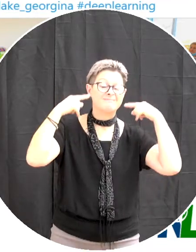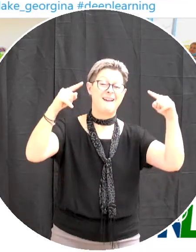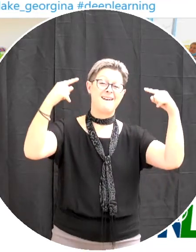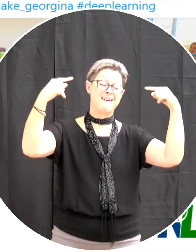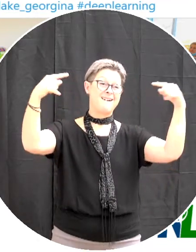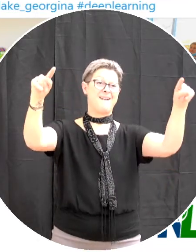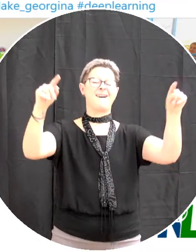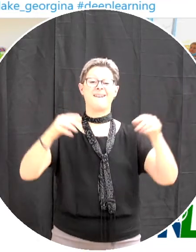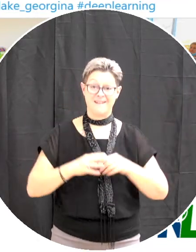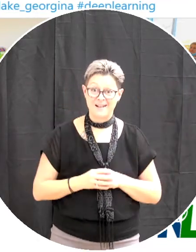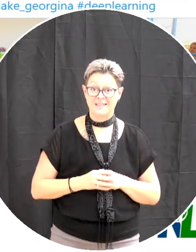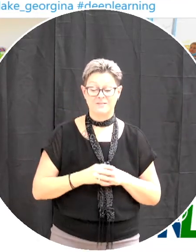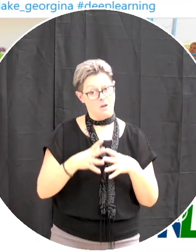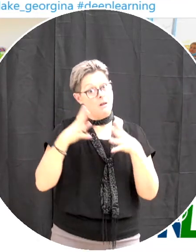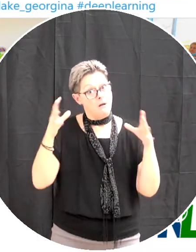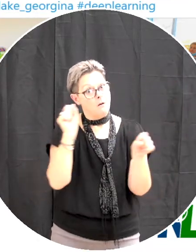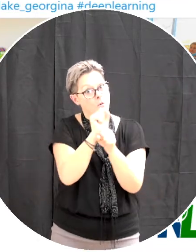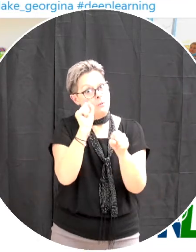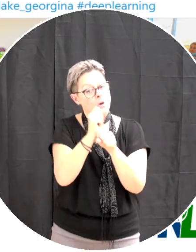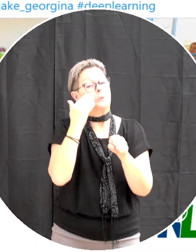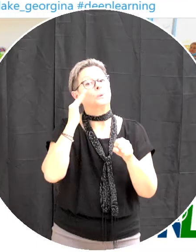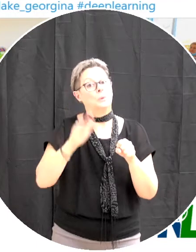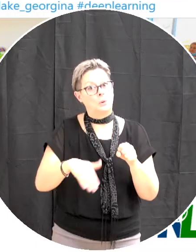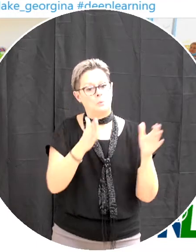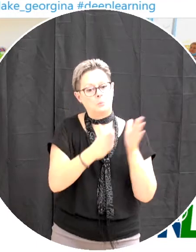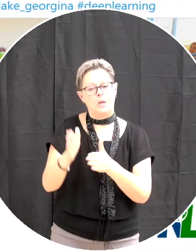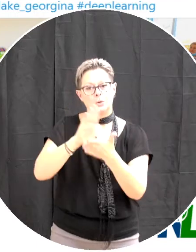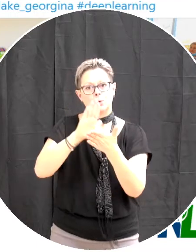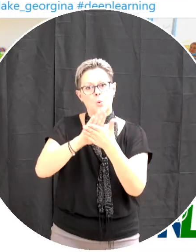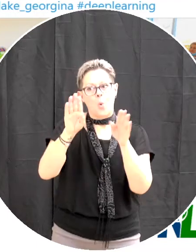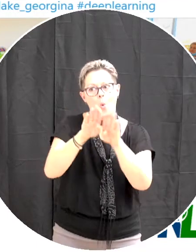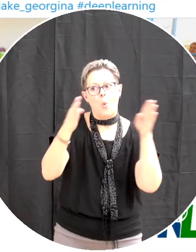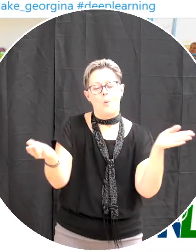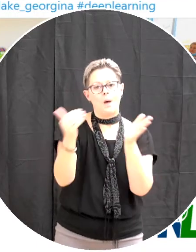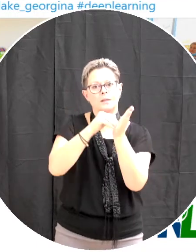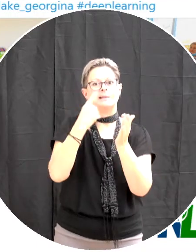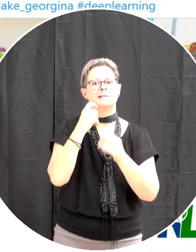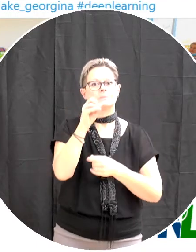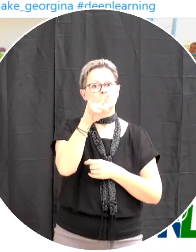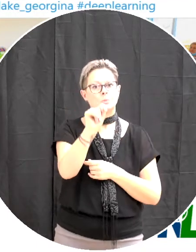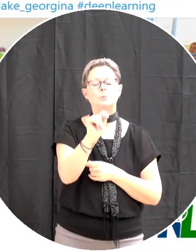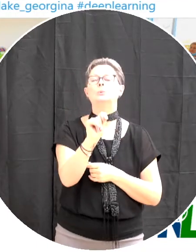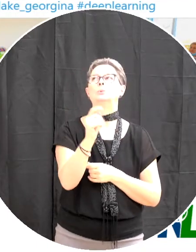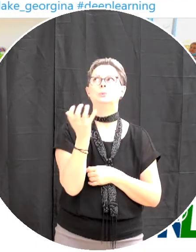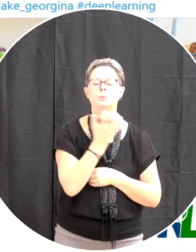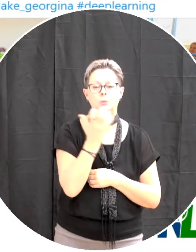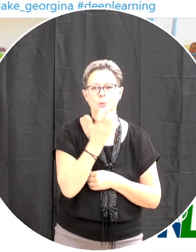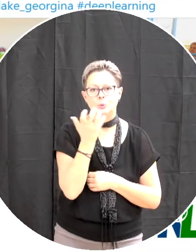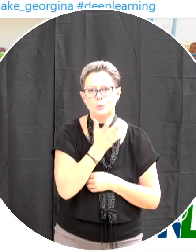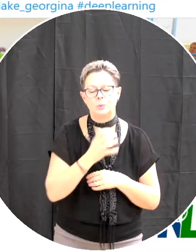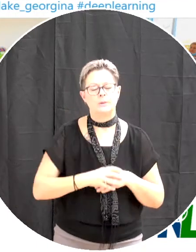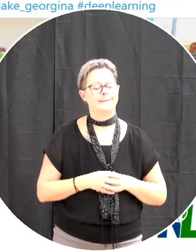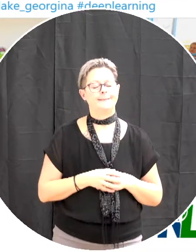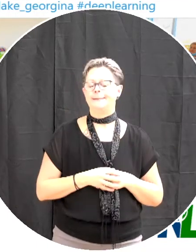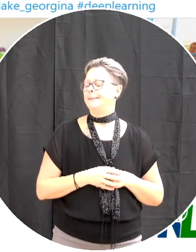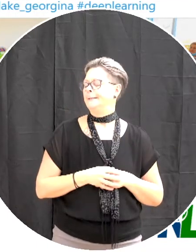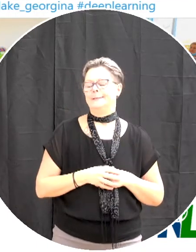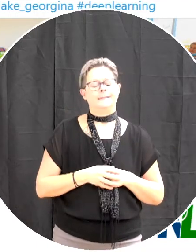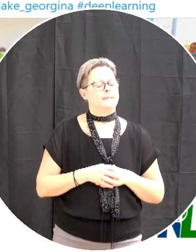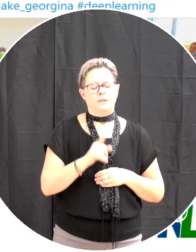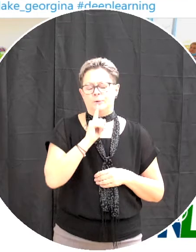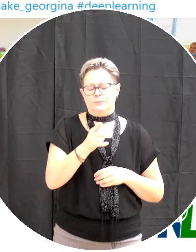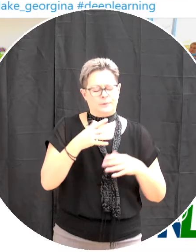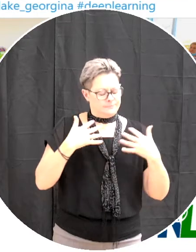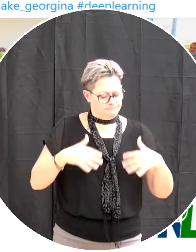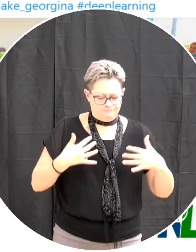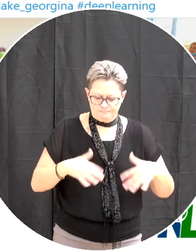tremendous amount of work to prepare schools for reopening. And I cannot mention enough of the individuals